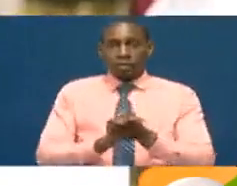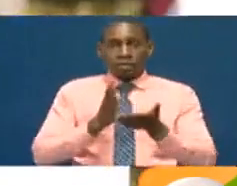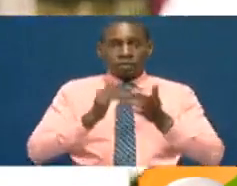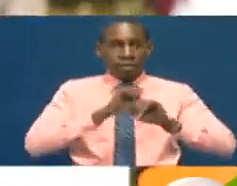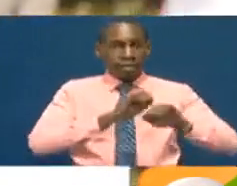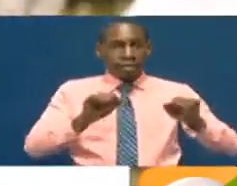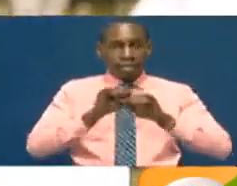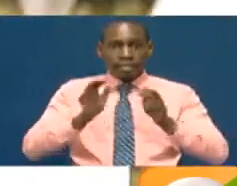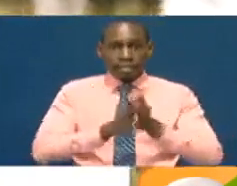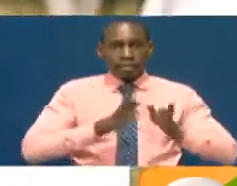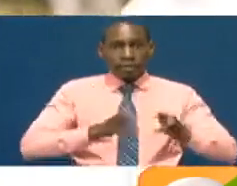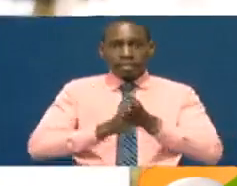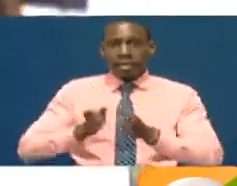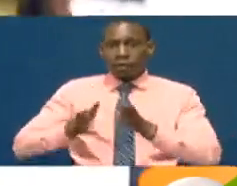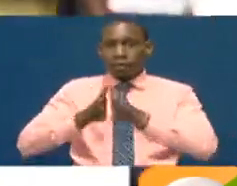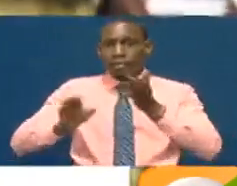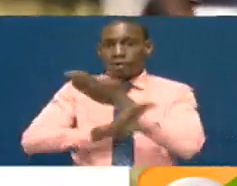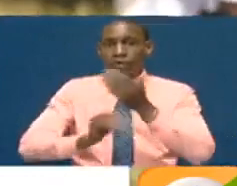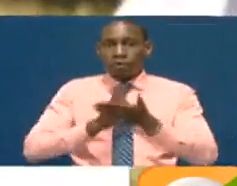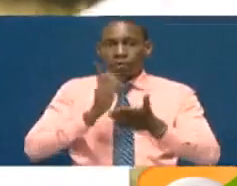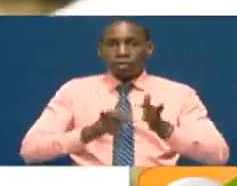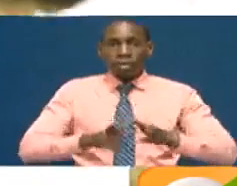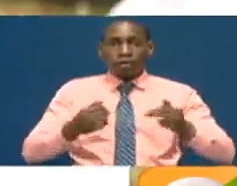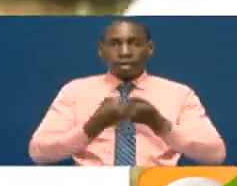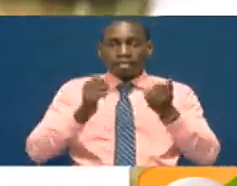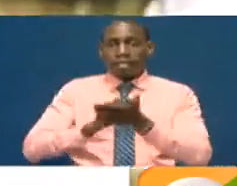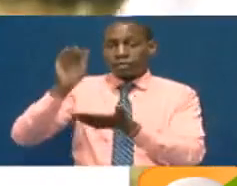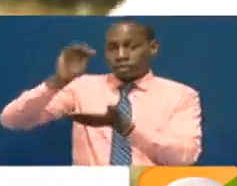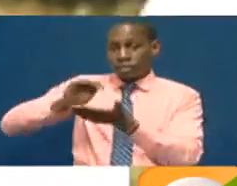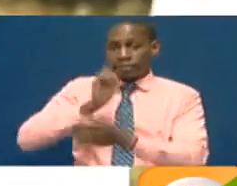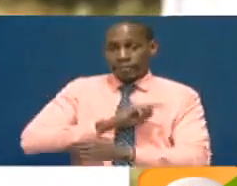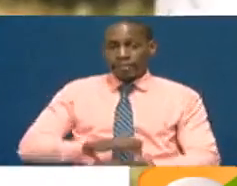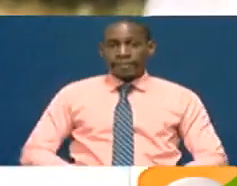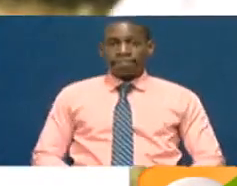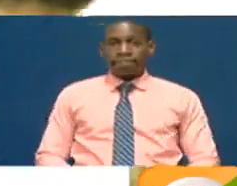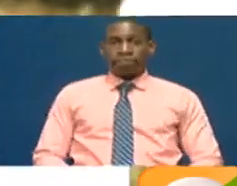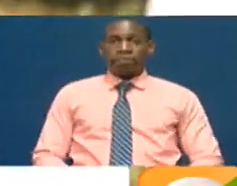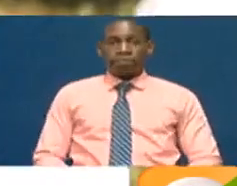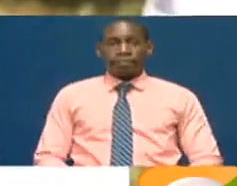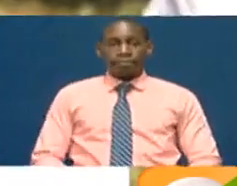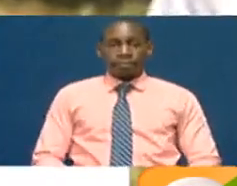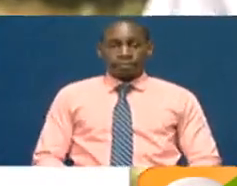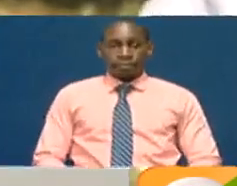in the roads and highways in the country to ensure road accidents are reduced. Stephen Leto, Citizen TV, Osiligi.